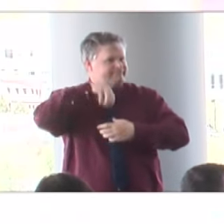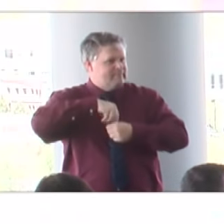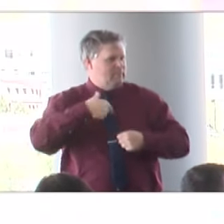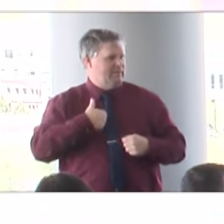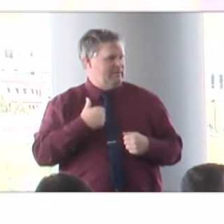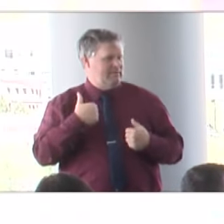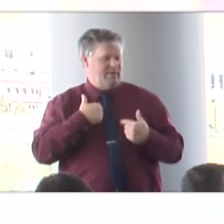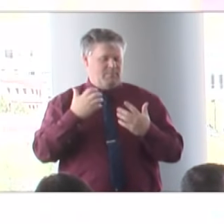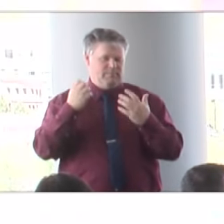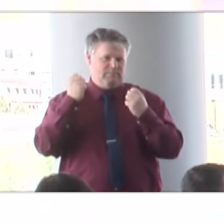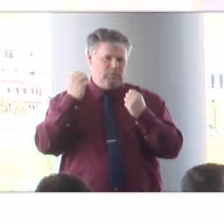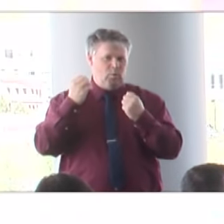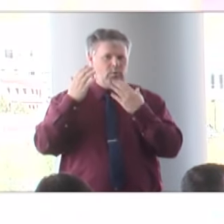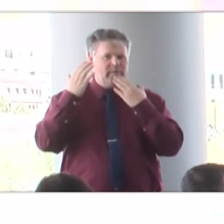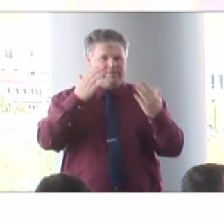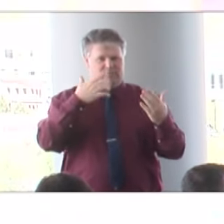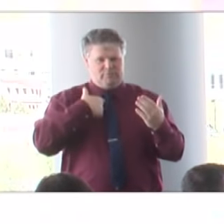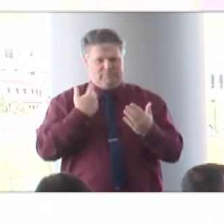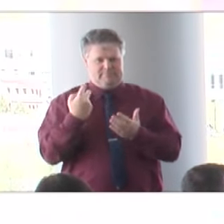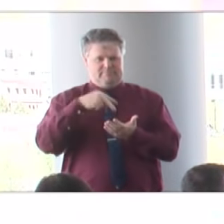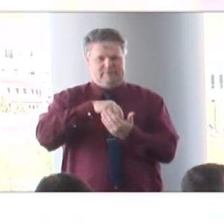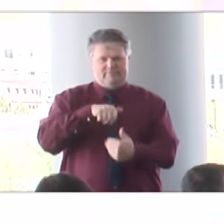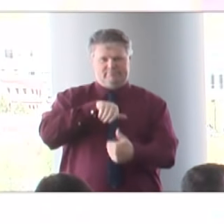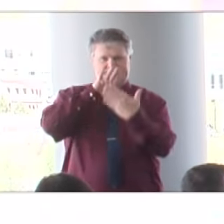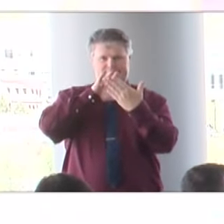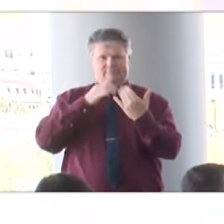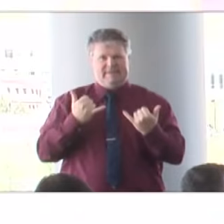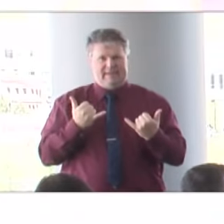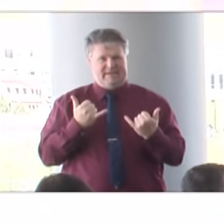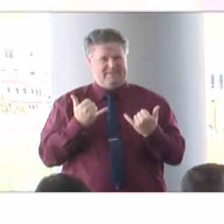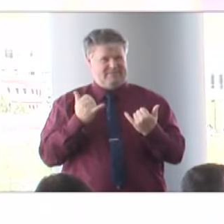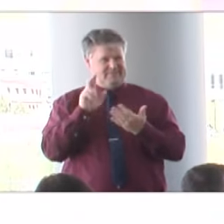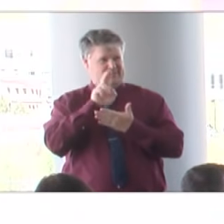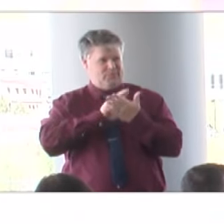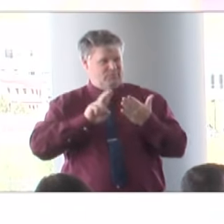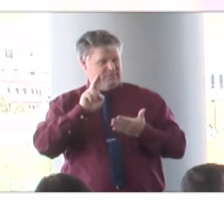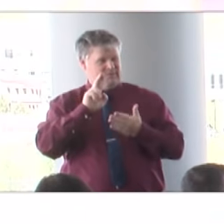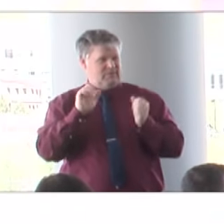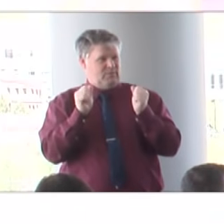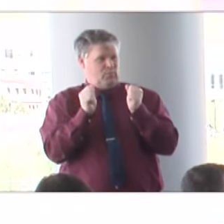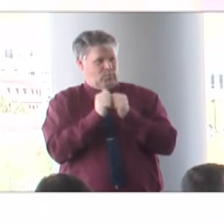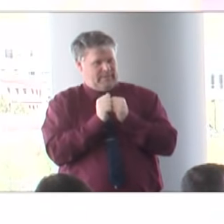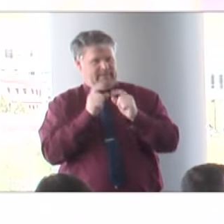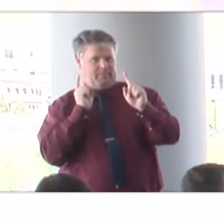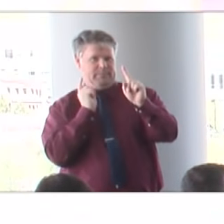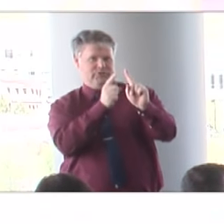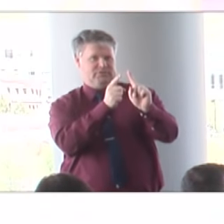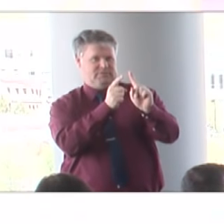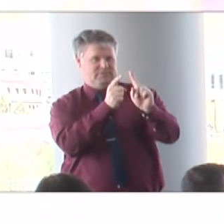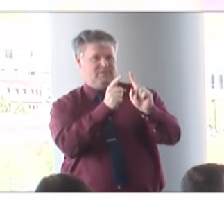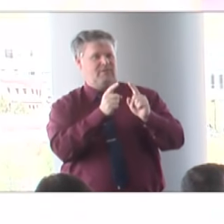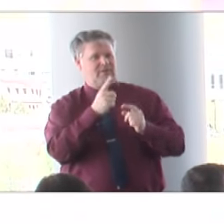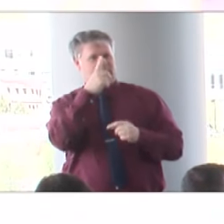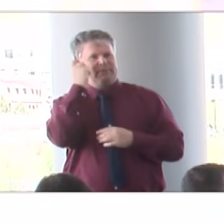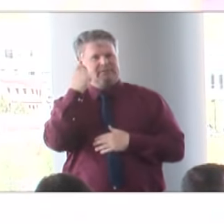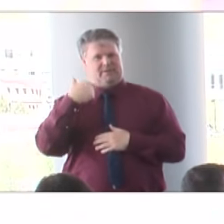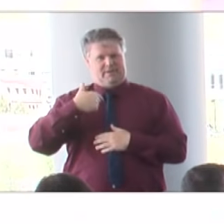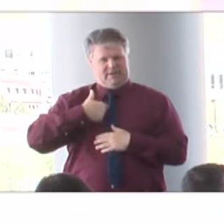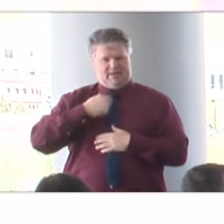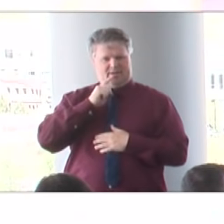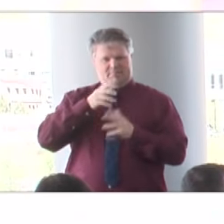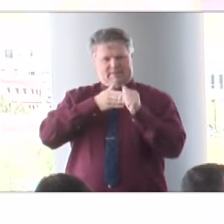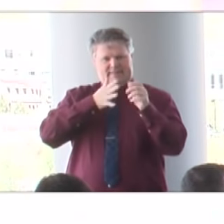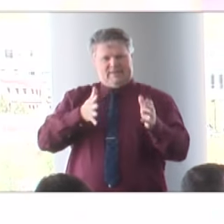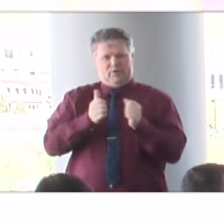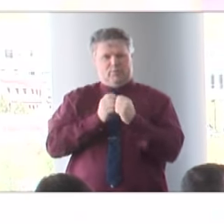I am so delighted to be standing before you today at a university with a mission. Because I am